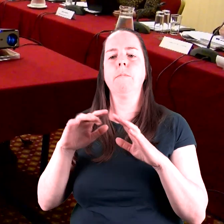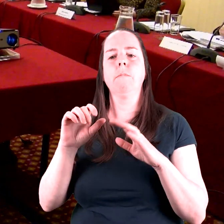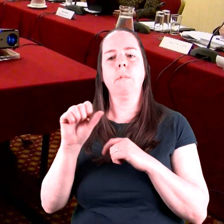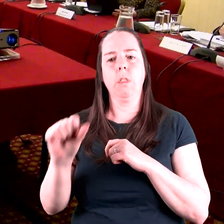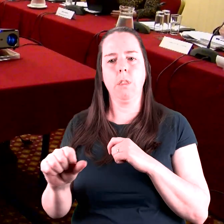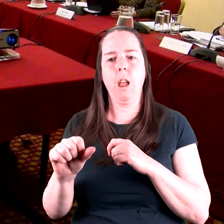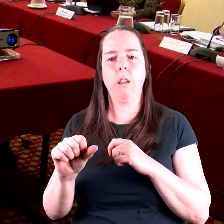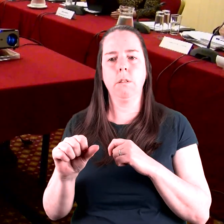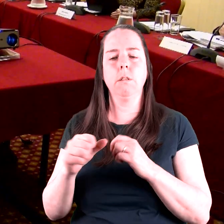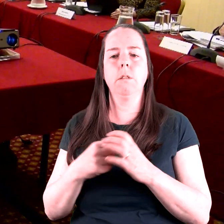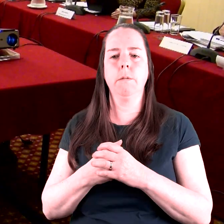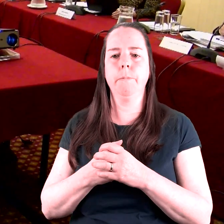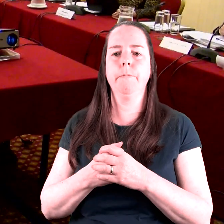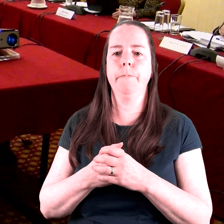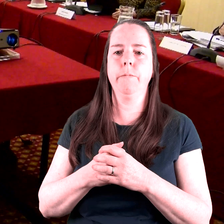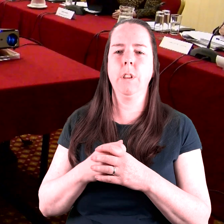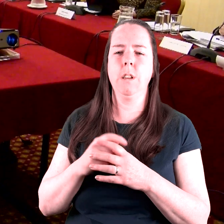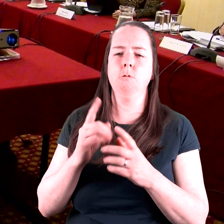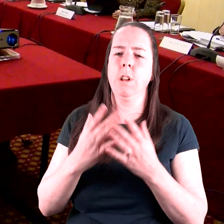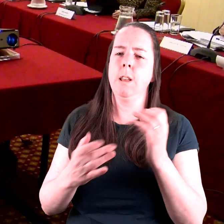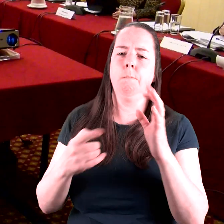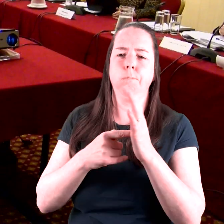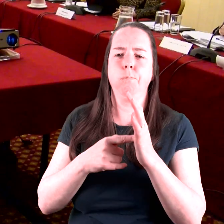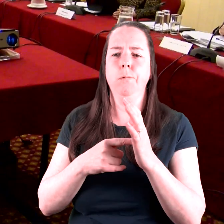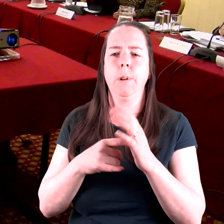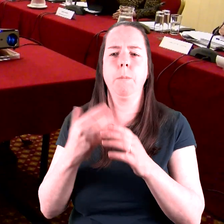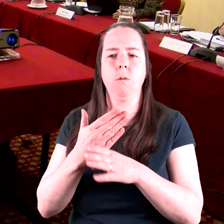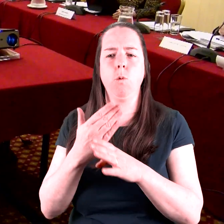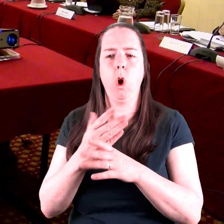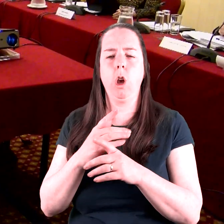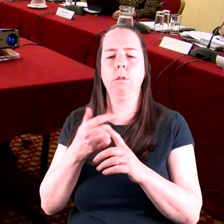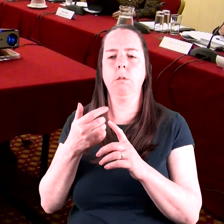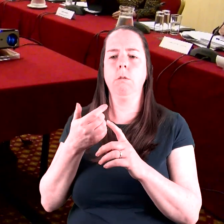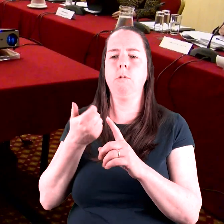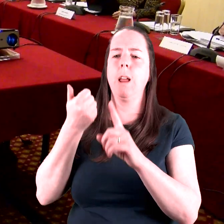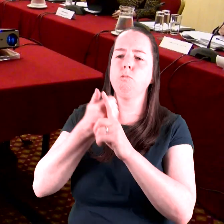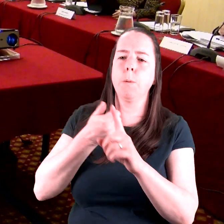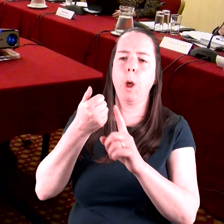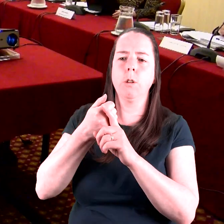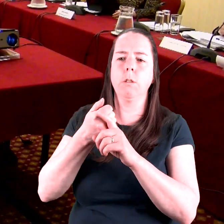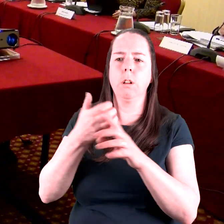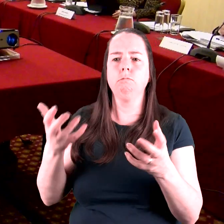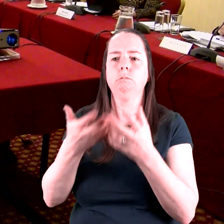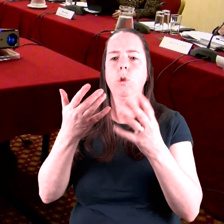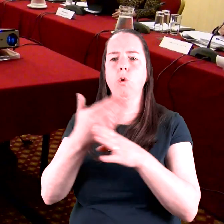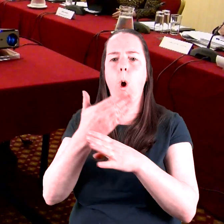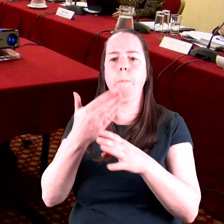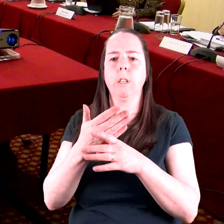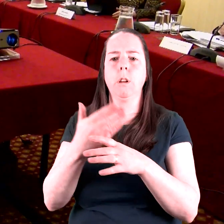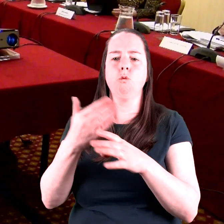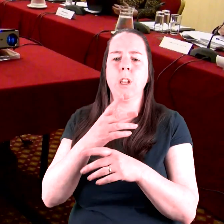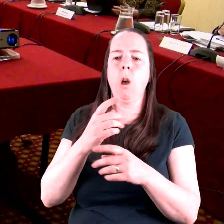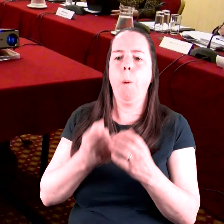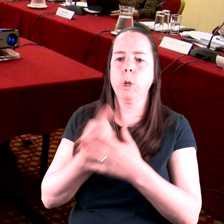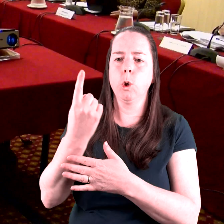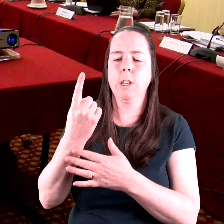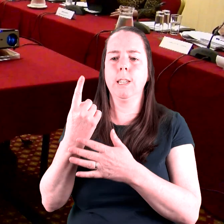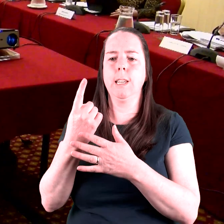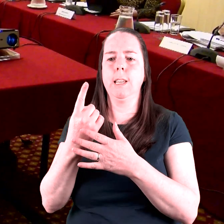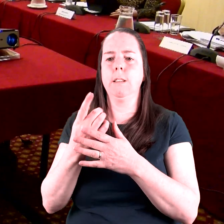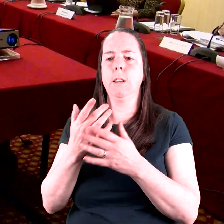But then, you know, a key piece of work around promoting jobs and career opportunities